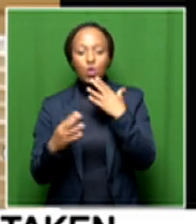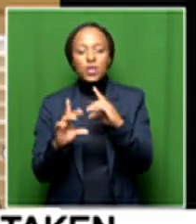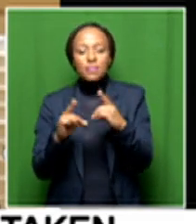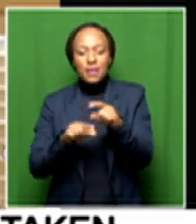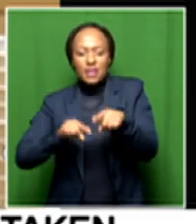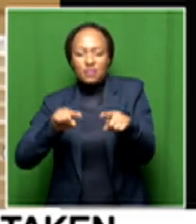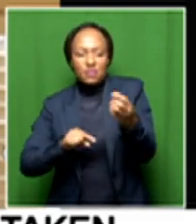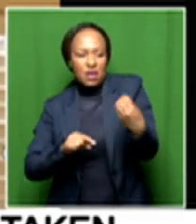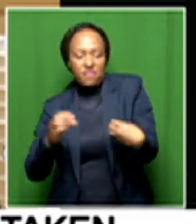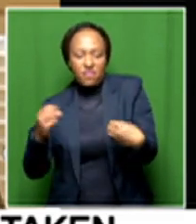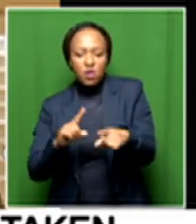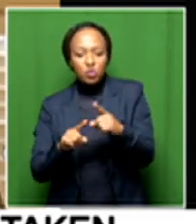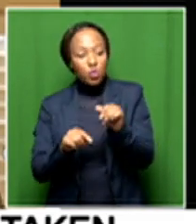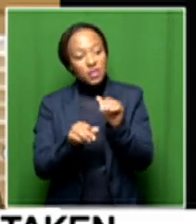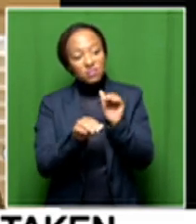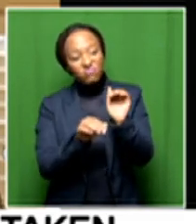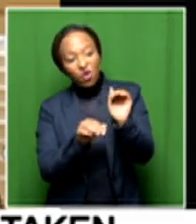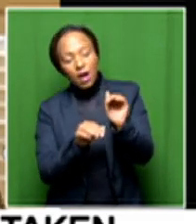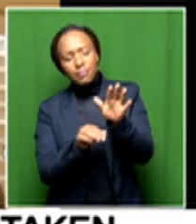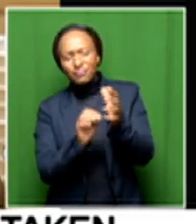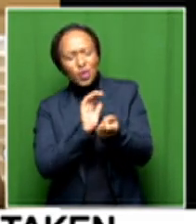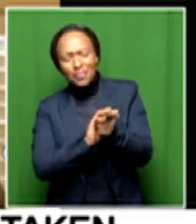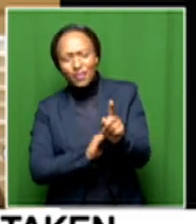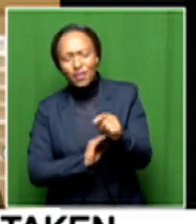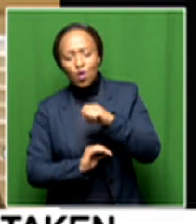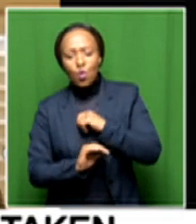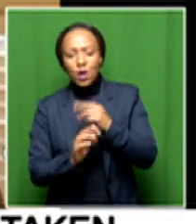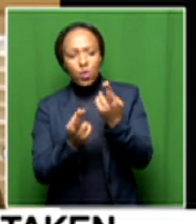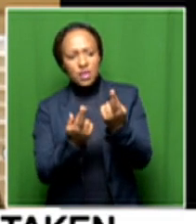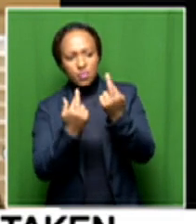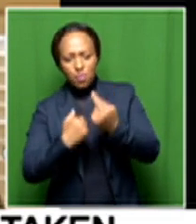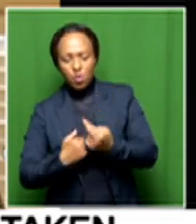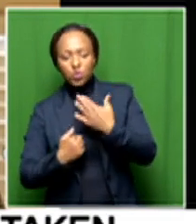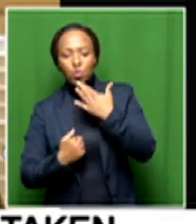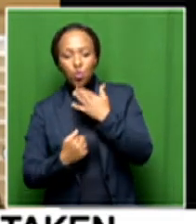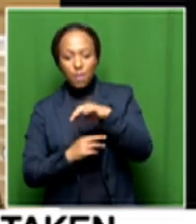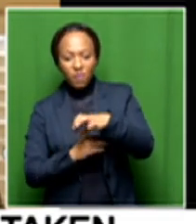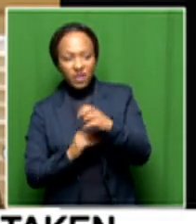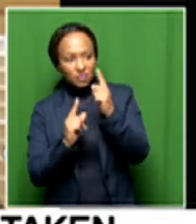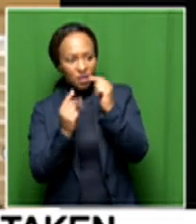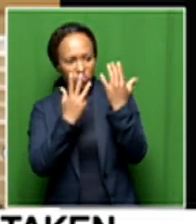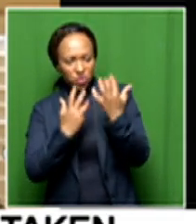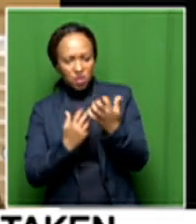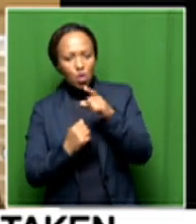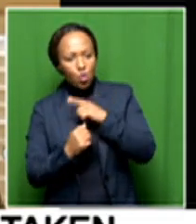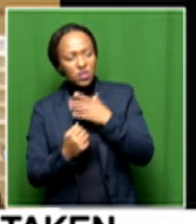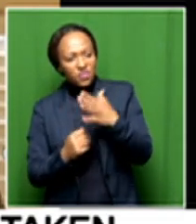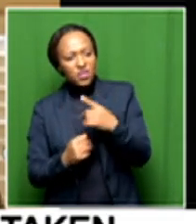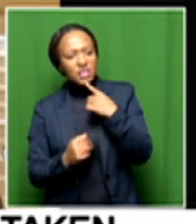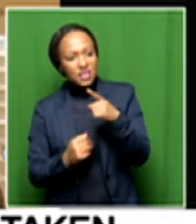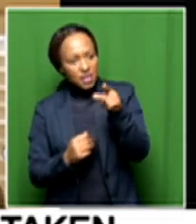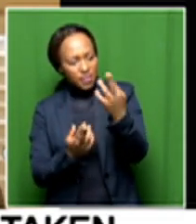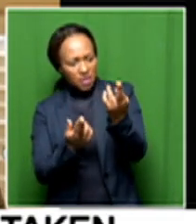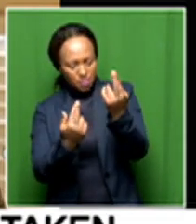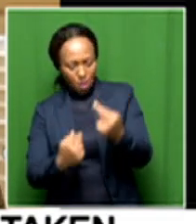need to follow what really happened after that kind of process of reporting back to provincial treasury, because we said that they must report on this on a weekly